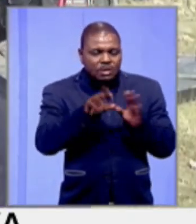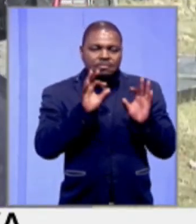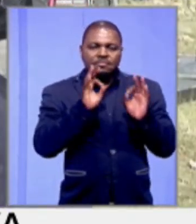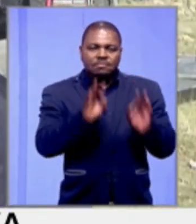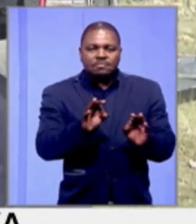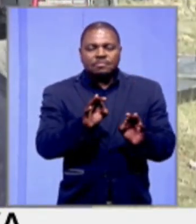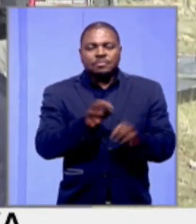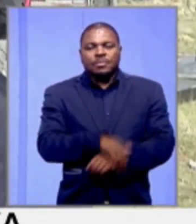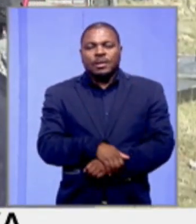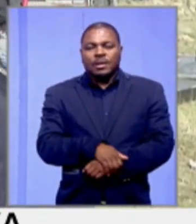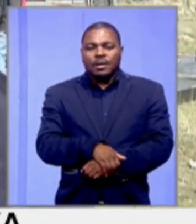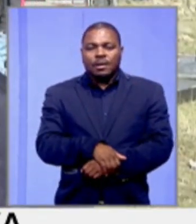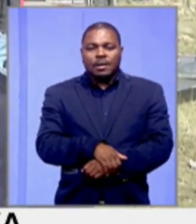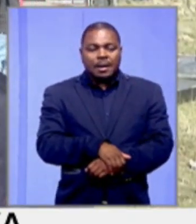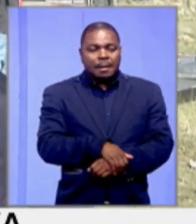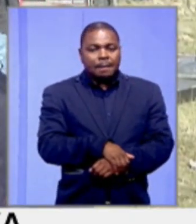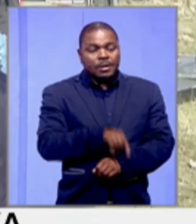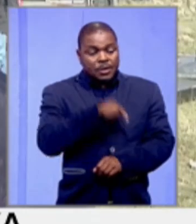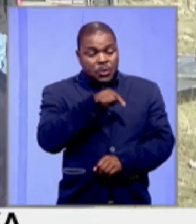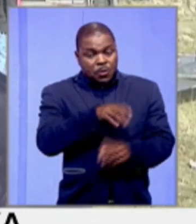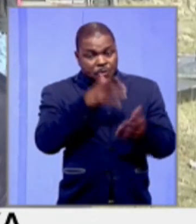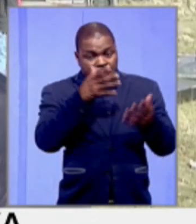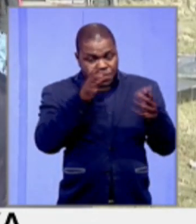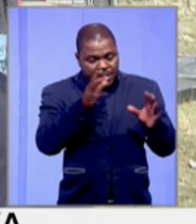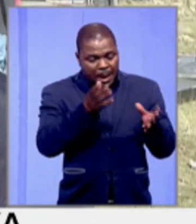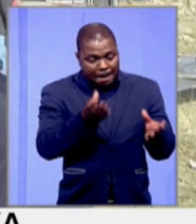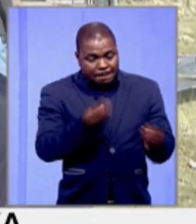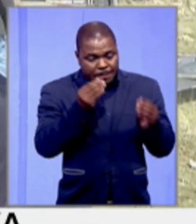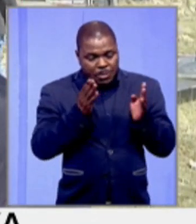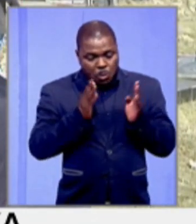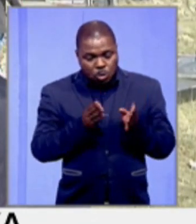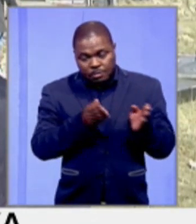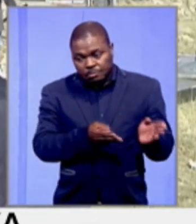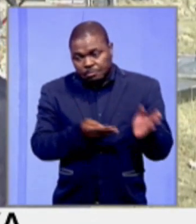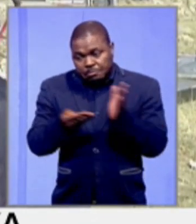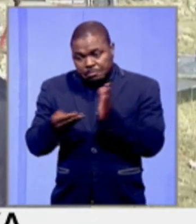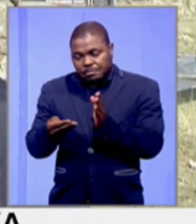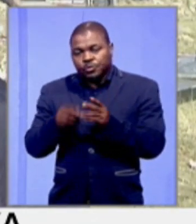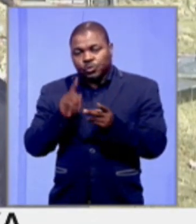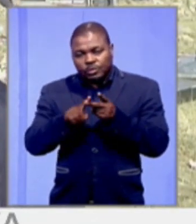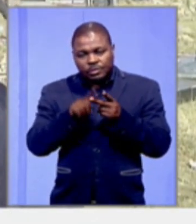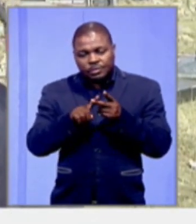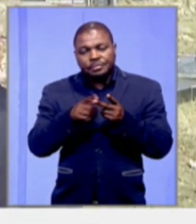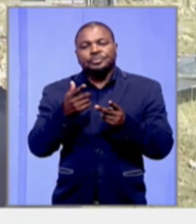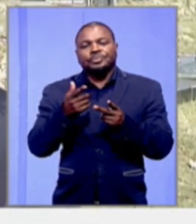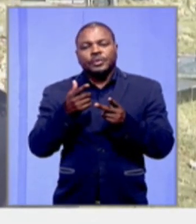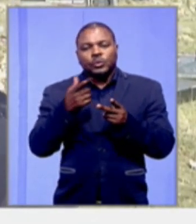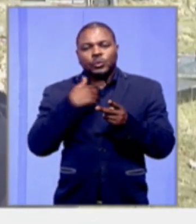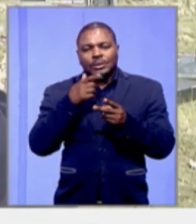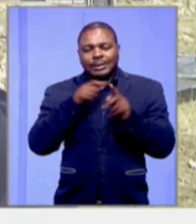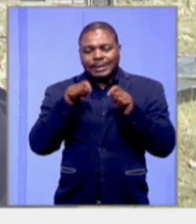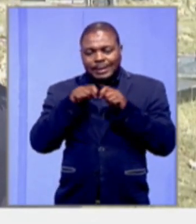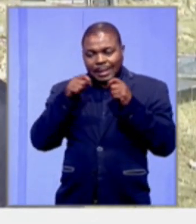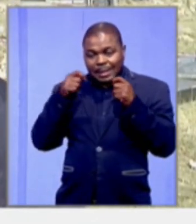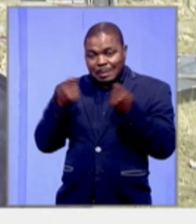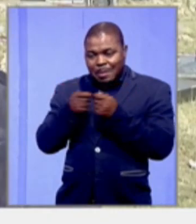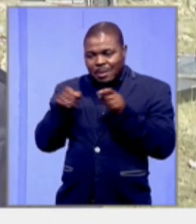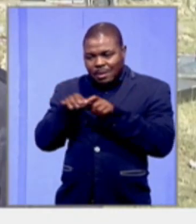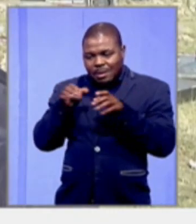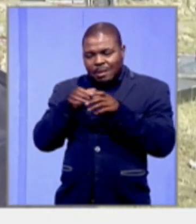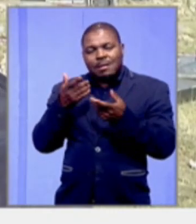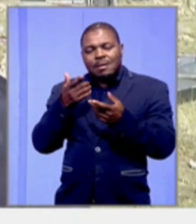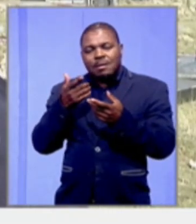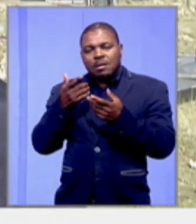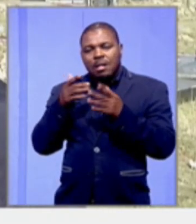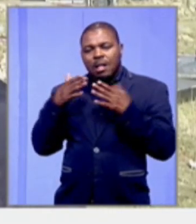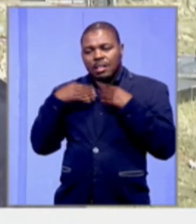Disampole tseo ga di sena di fitlhelelo go tlile go nna le our forensic team itle go di tsaya